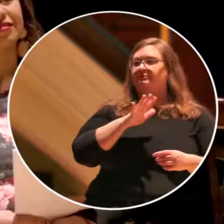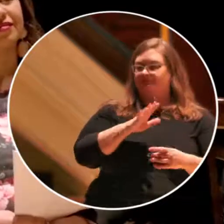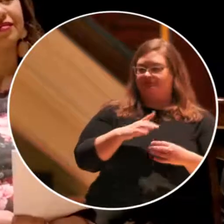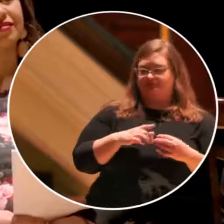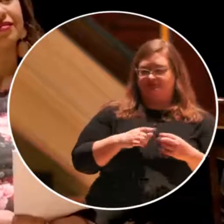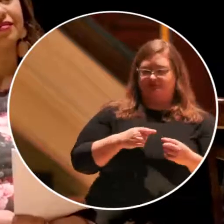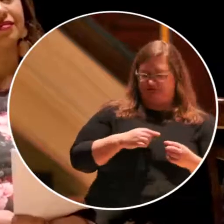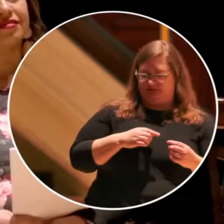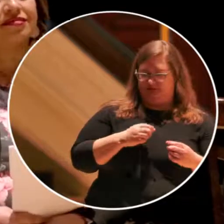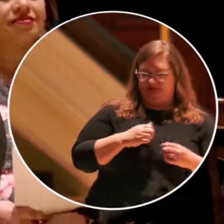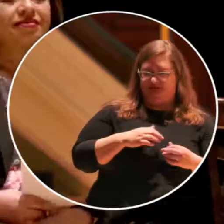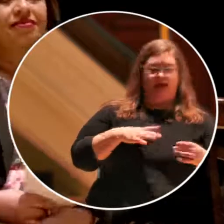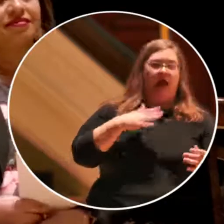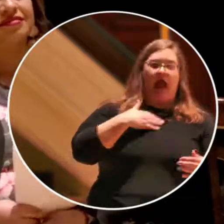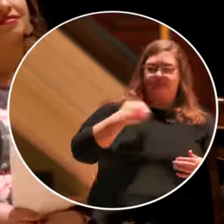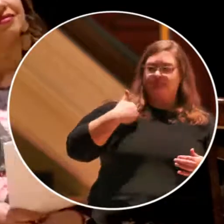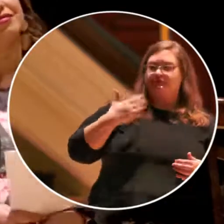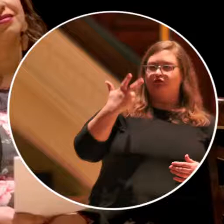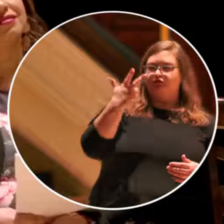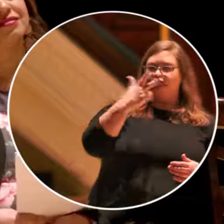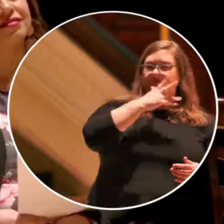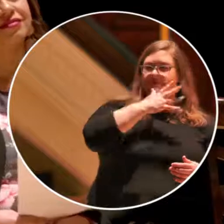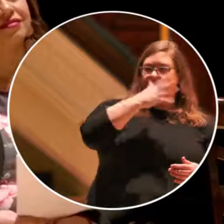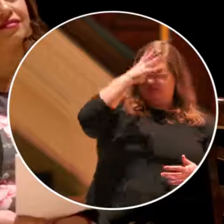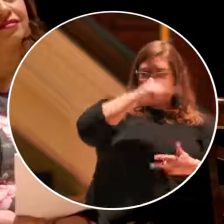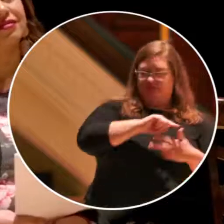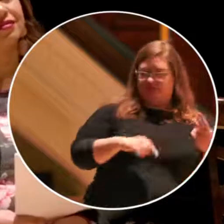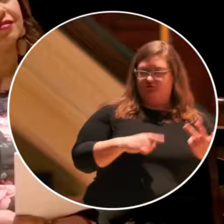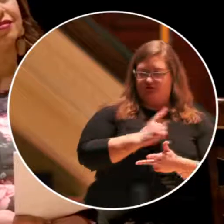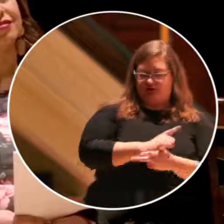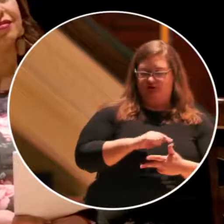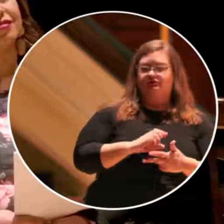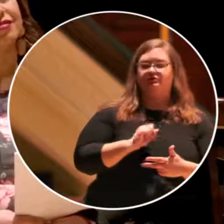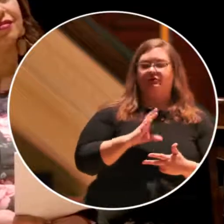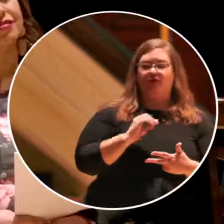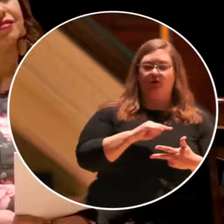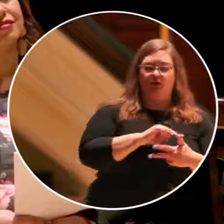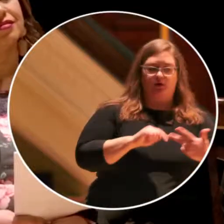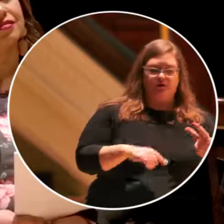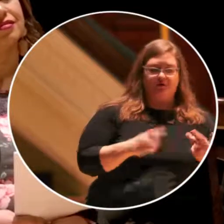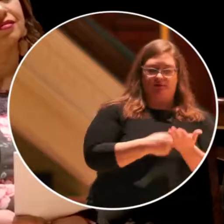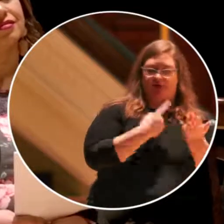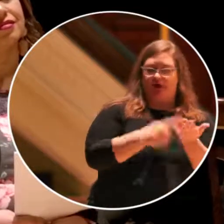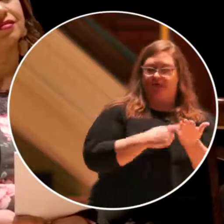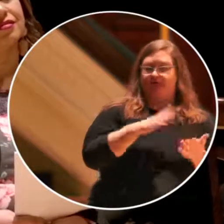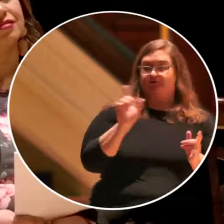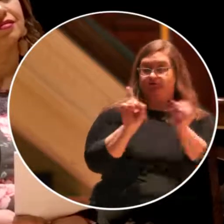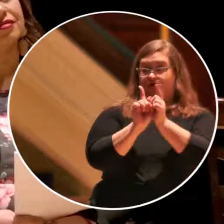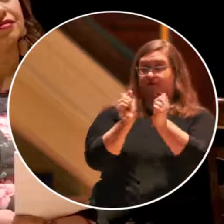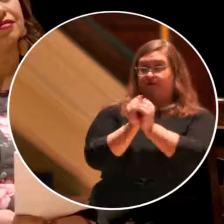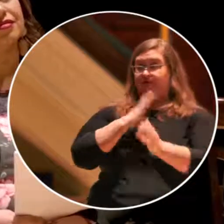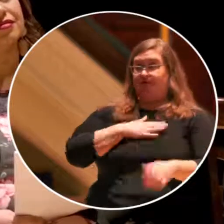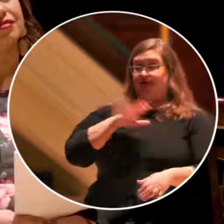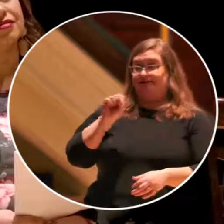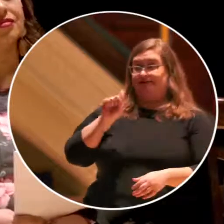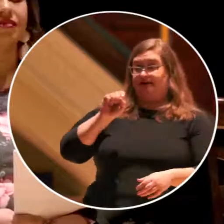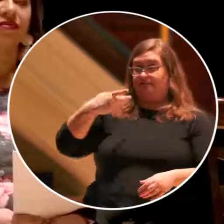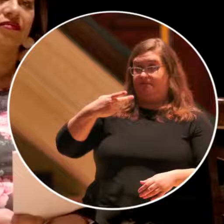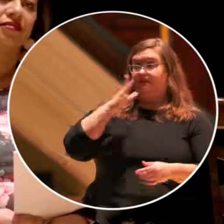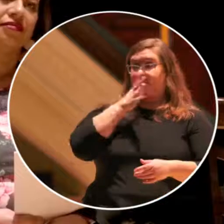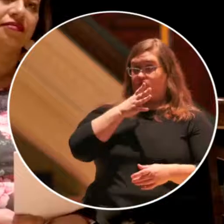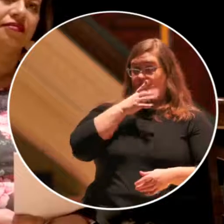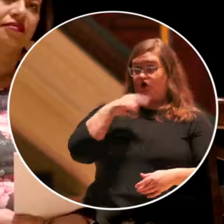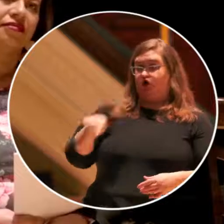3 parents, and I do. And the mistake I've made is that whenever people would meet me with my stepmother and she would introduce me as her